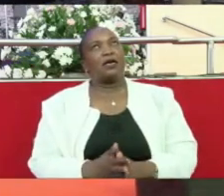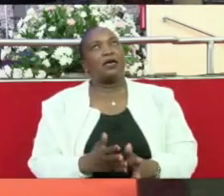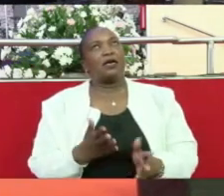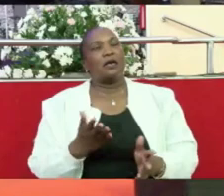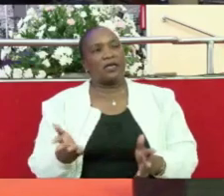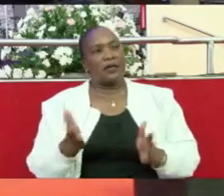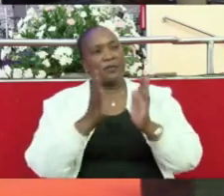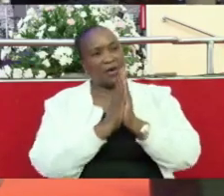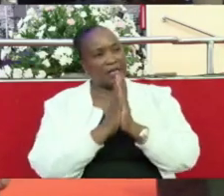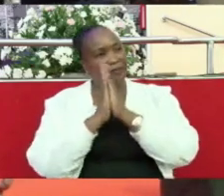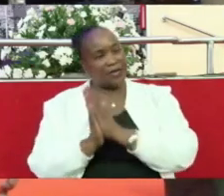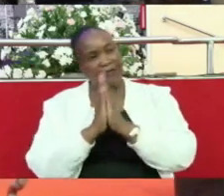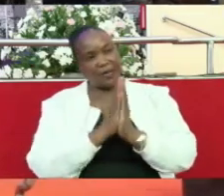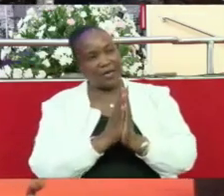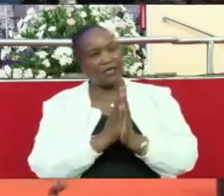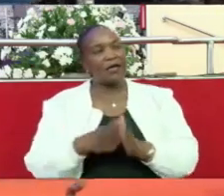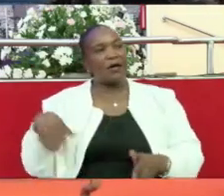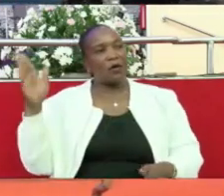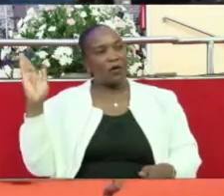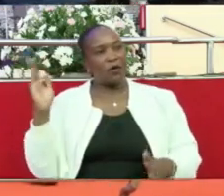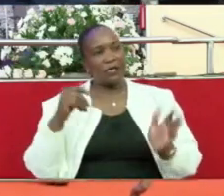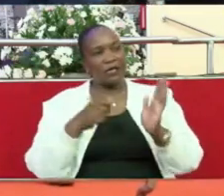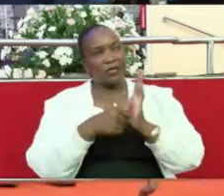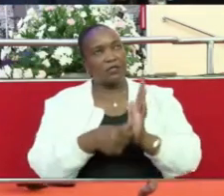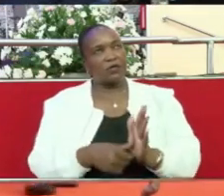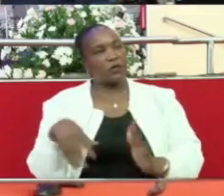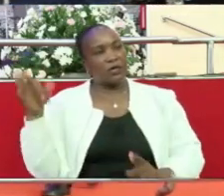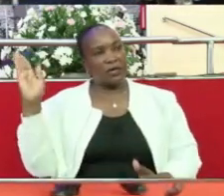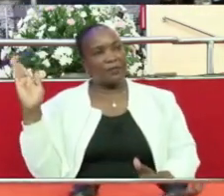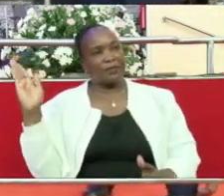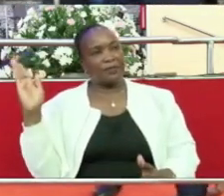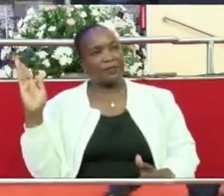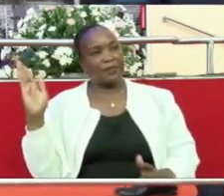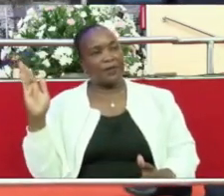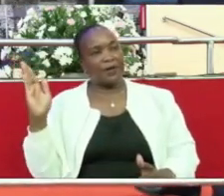me favor. And the first favor came from the MD of the company.